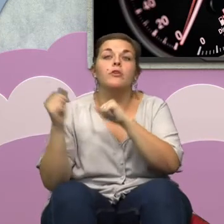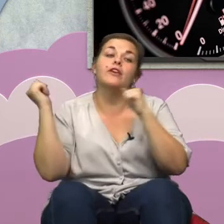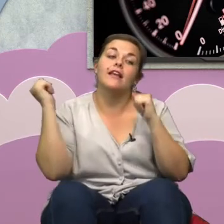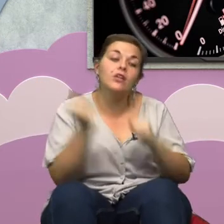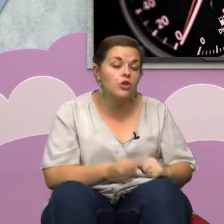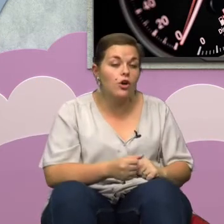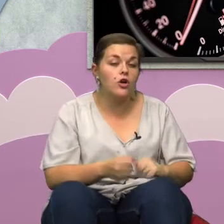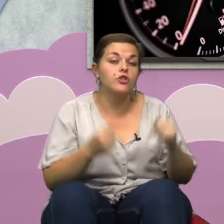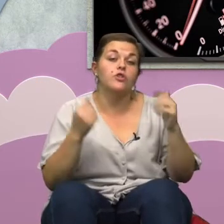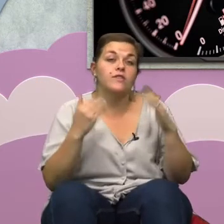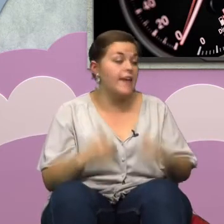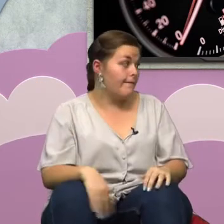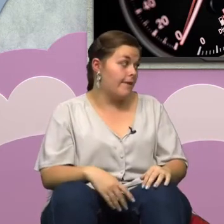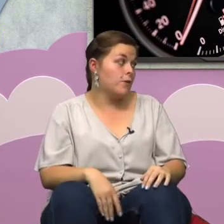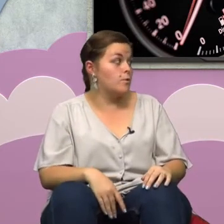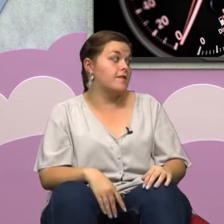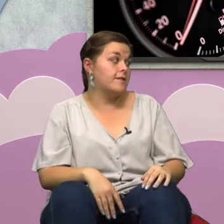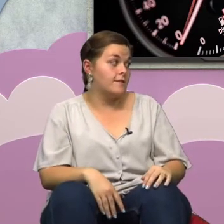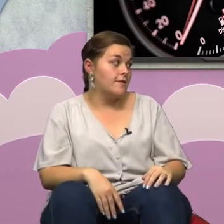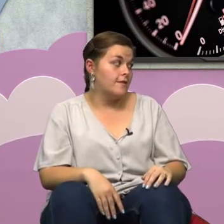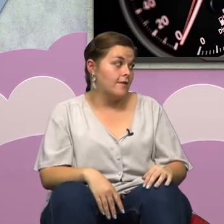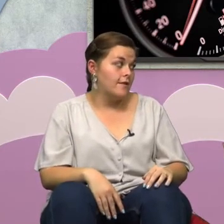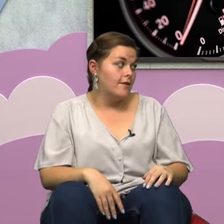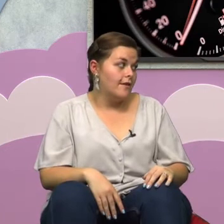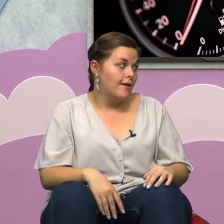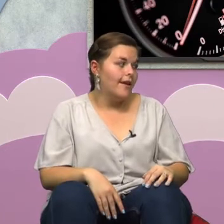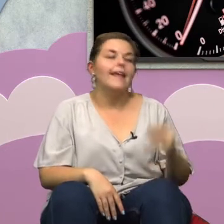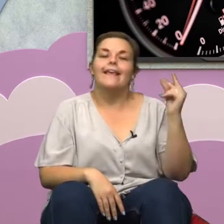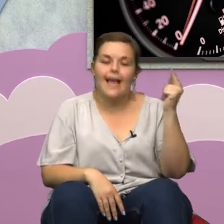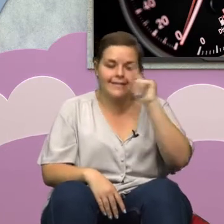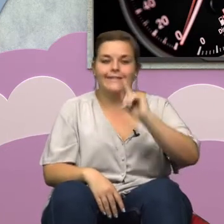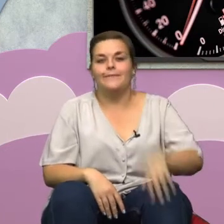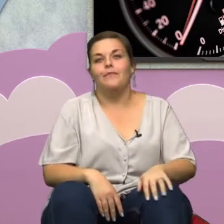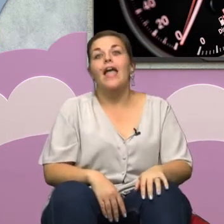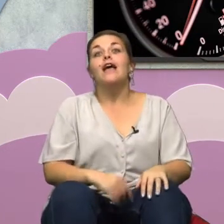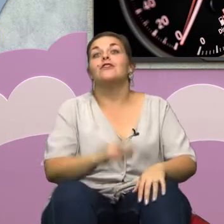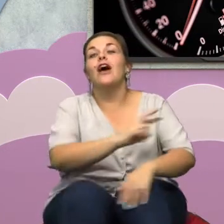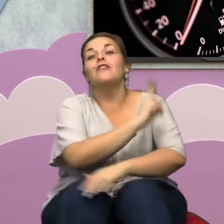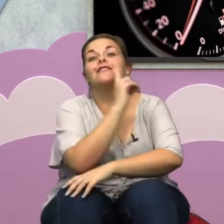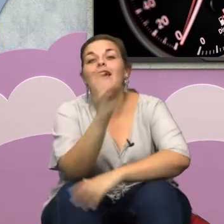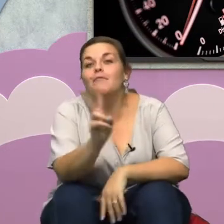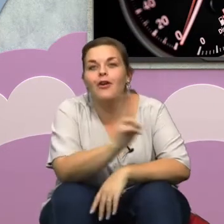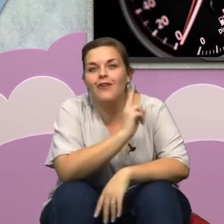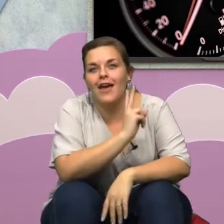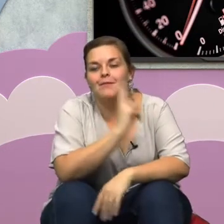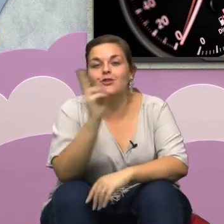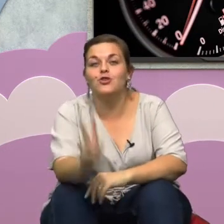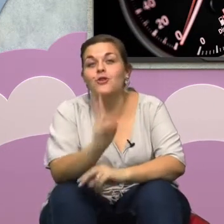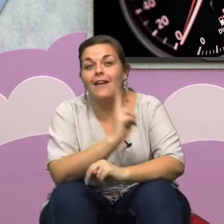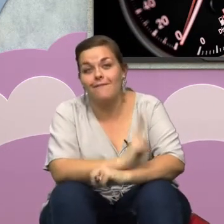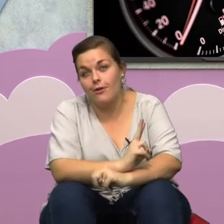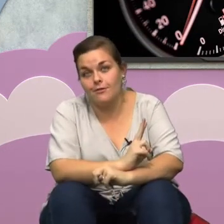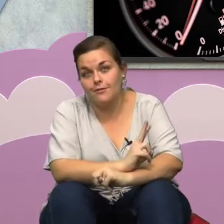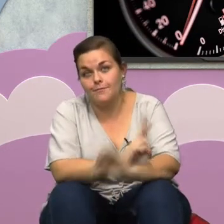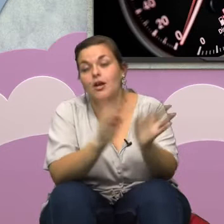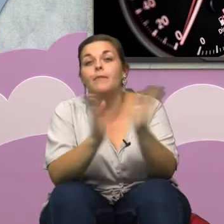the moment you get into the car so you're safe in your seat seat belt yes so now the second part of our game is a true